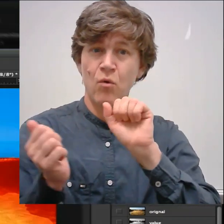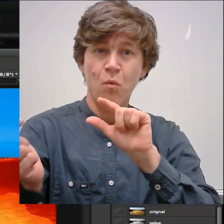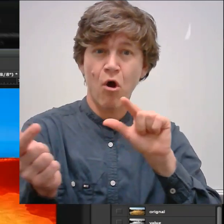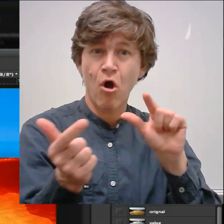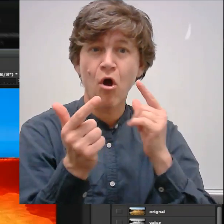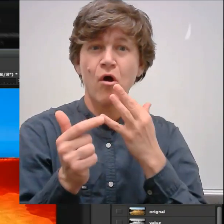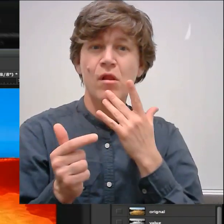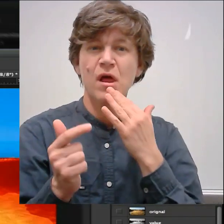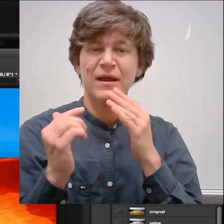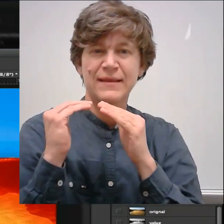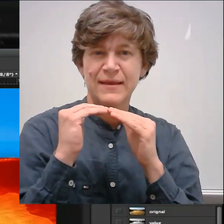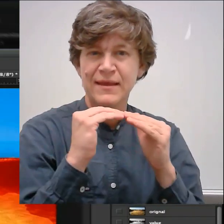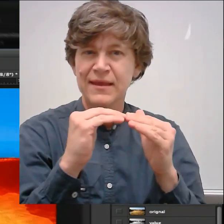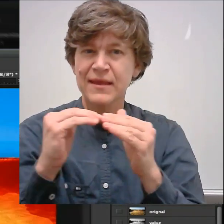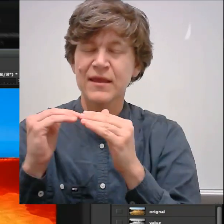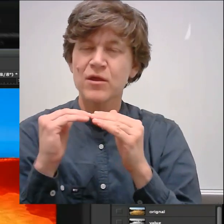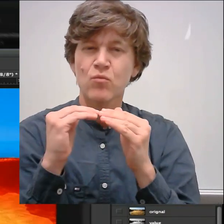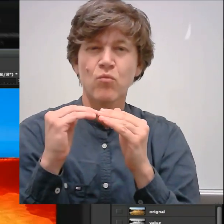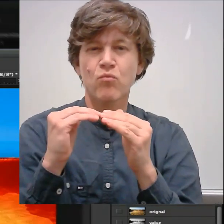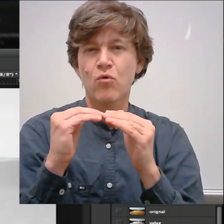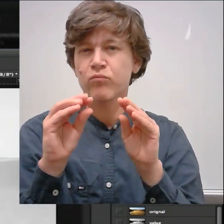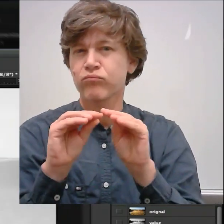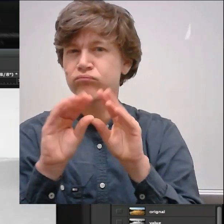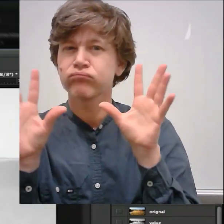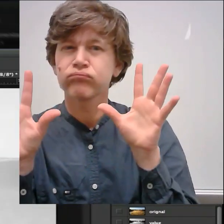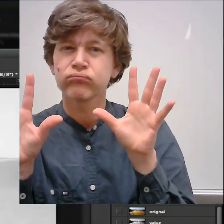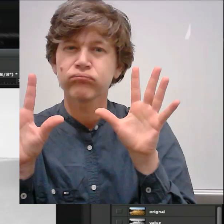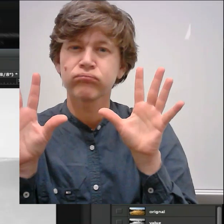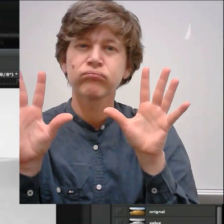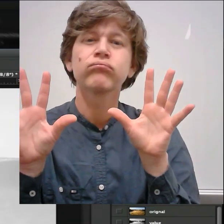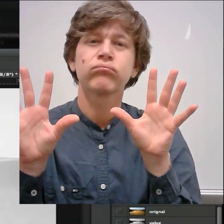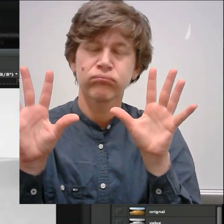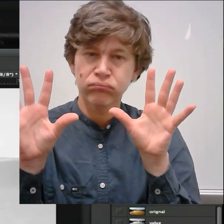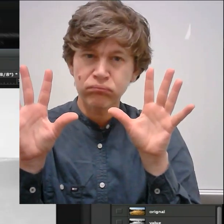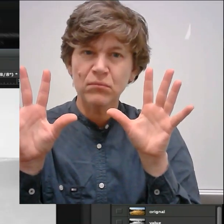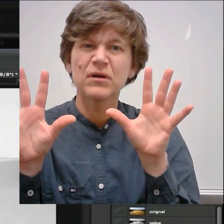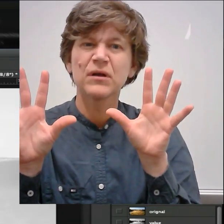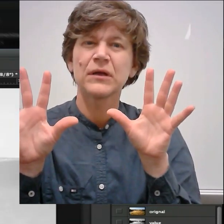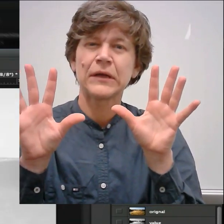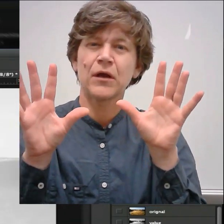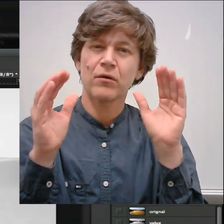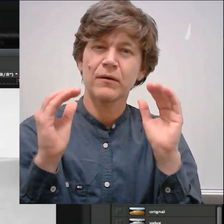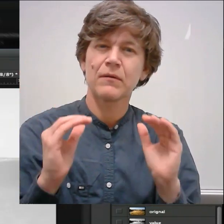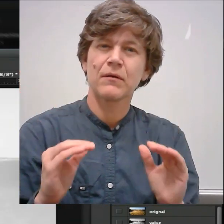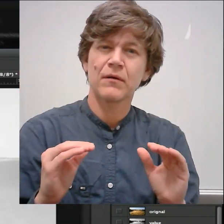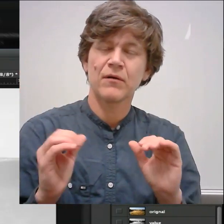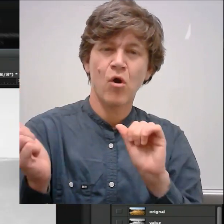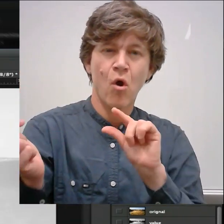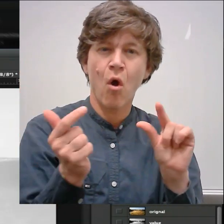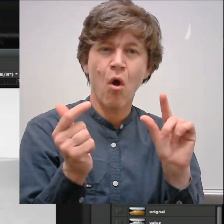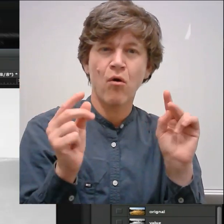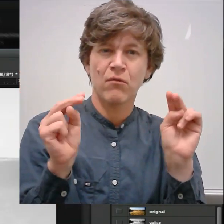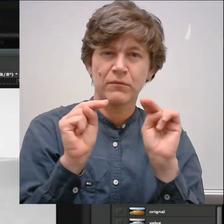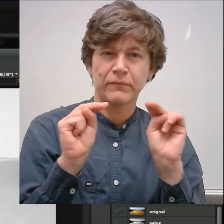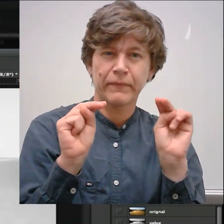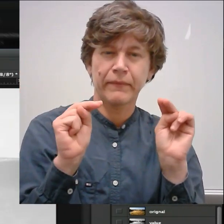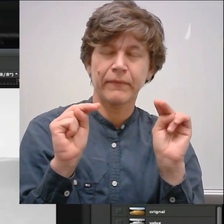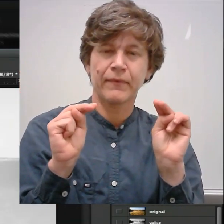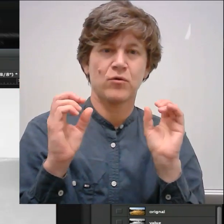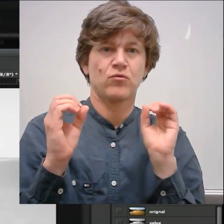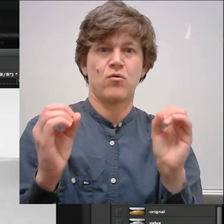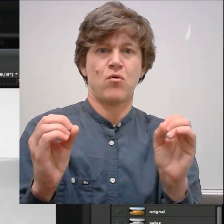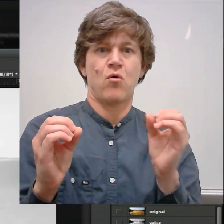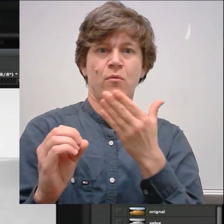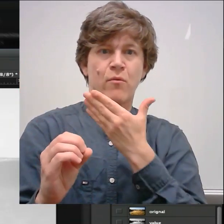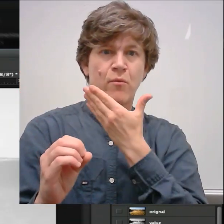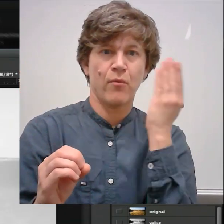intensity, or neutrality, discerning various parts of the image is nearly impossible. There's